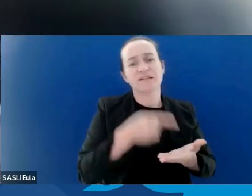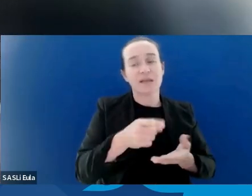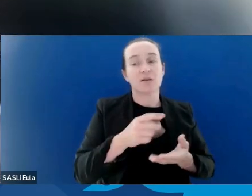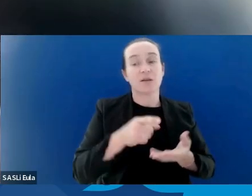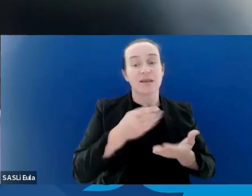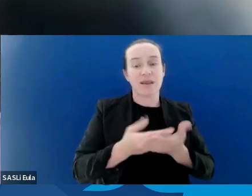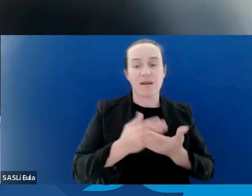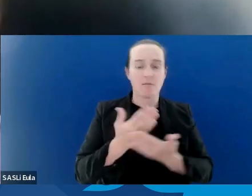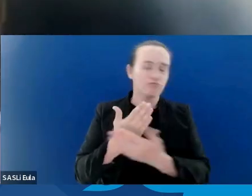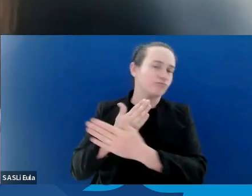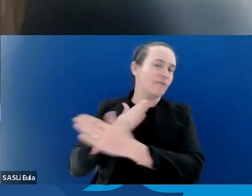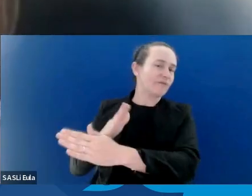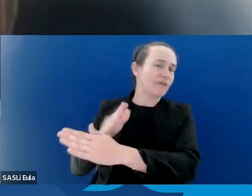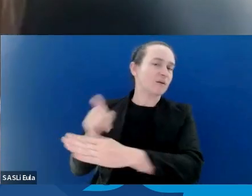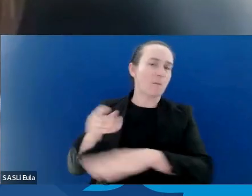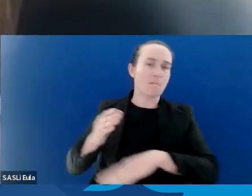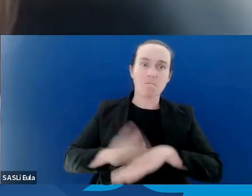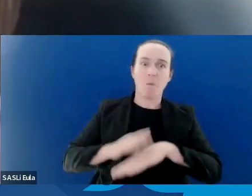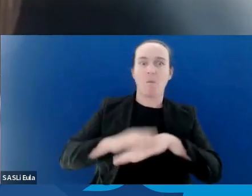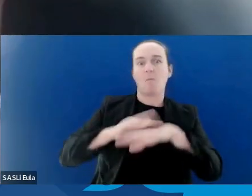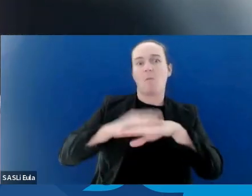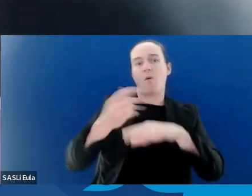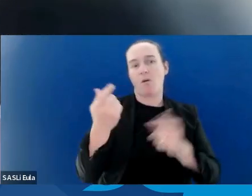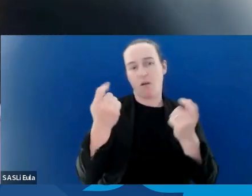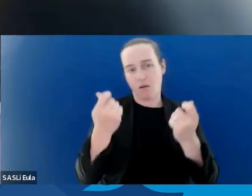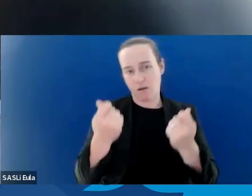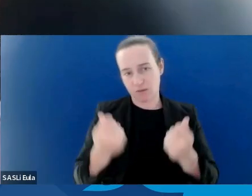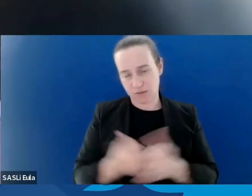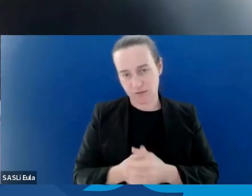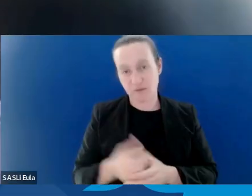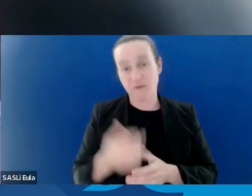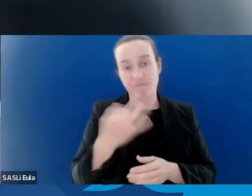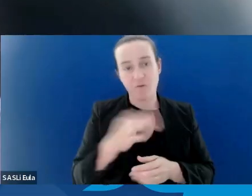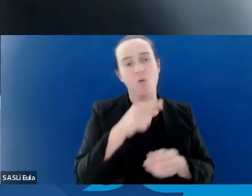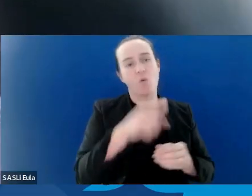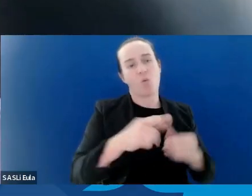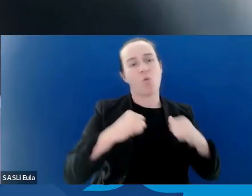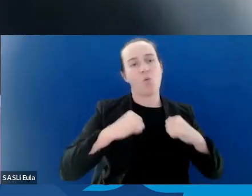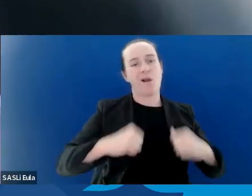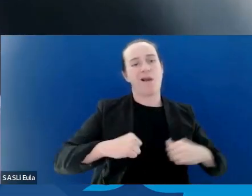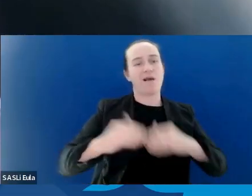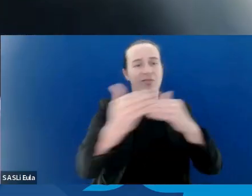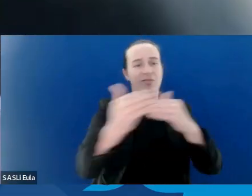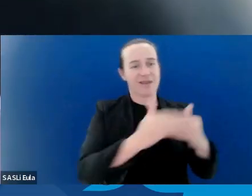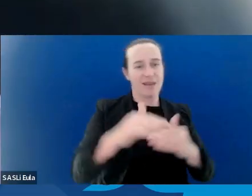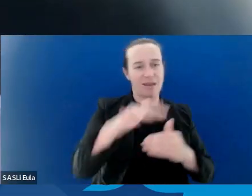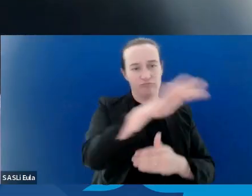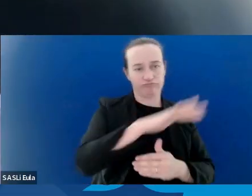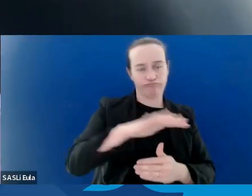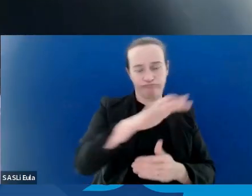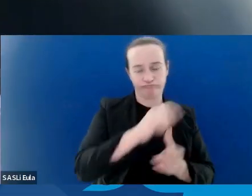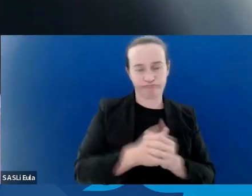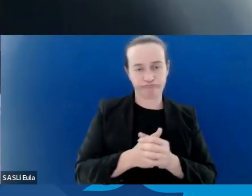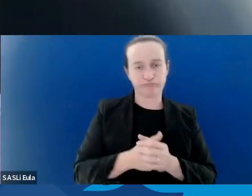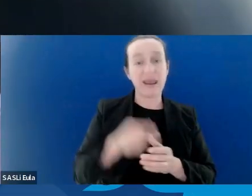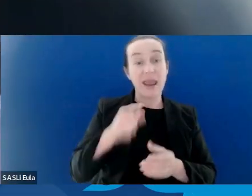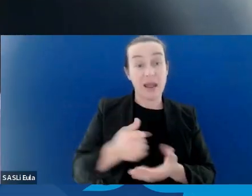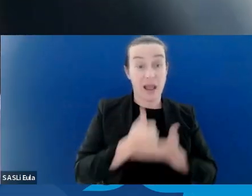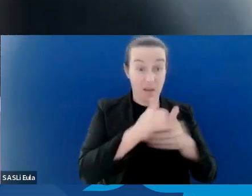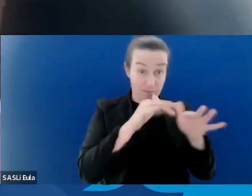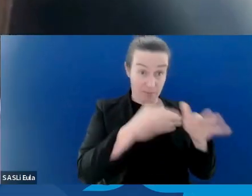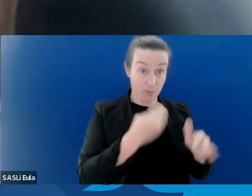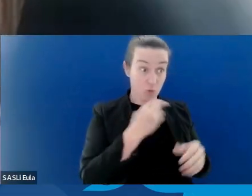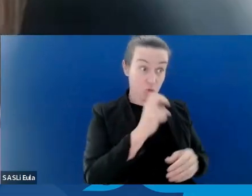prevent further costs to the healthcare setting and enable the people who do use drugs to